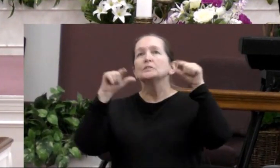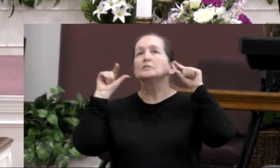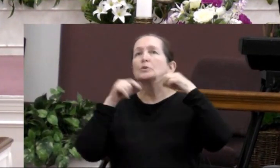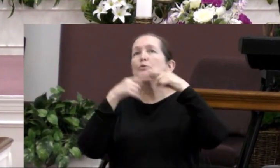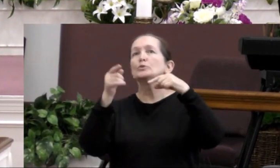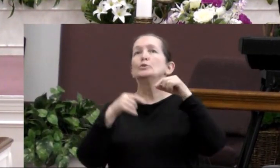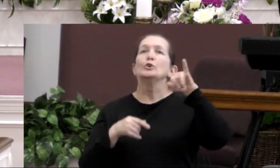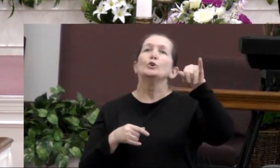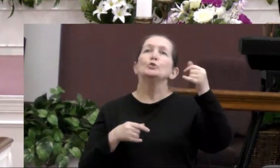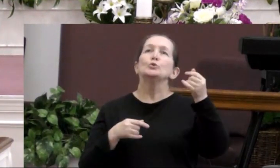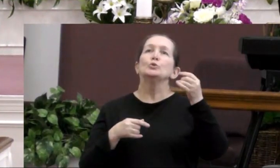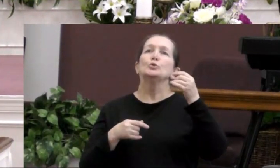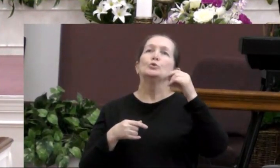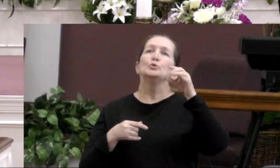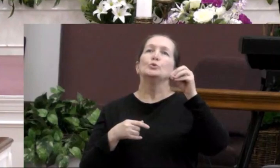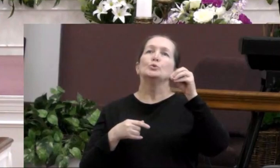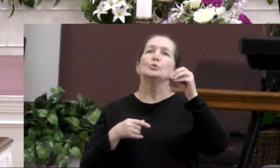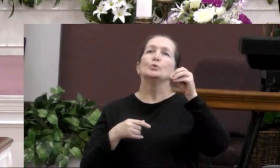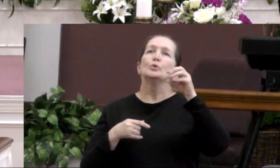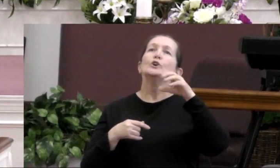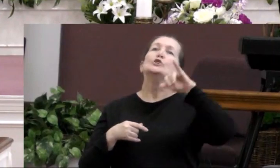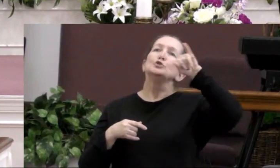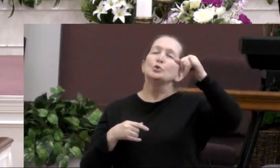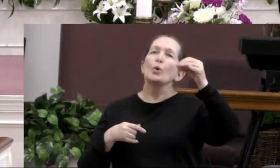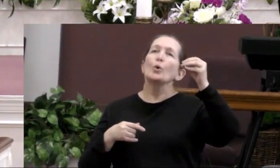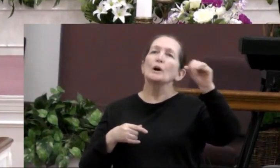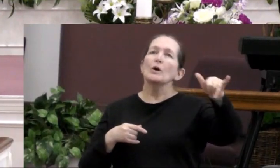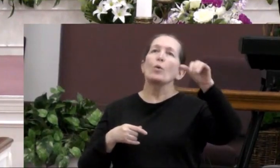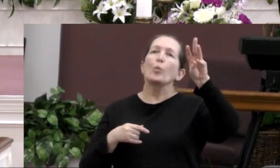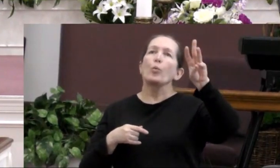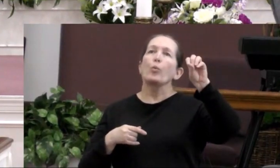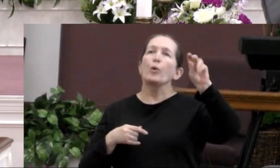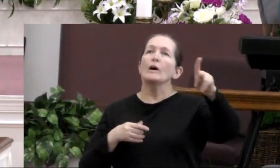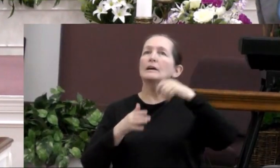Walk in Liberty. And so,